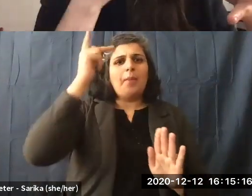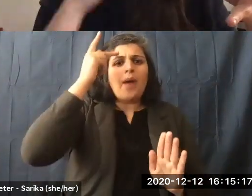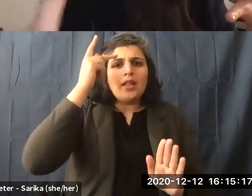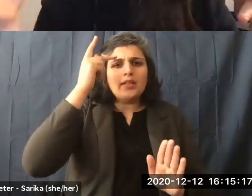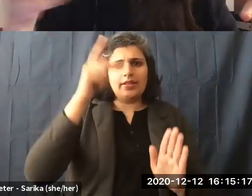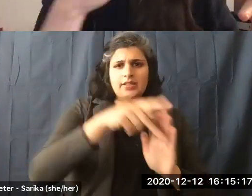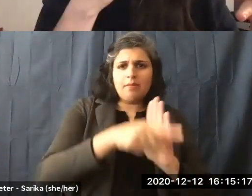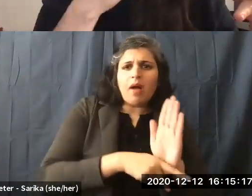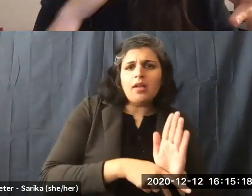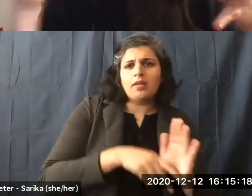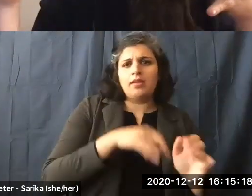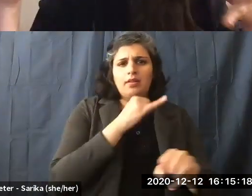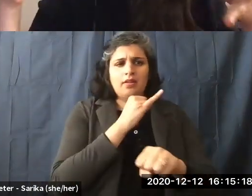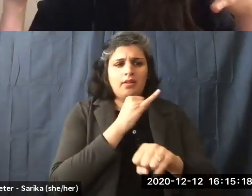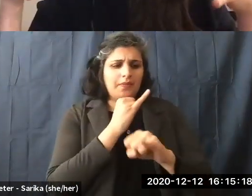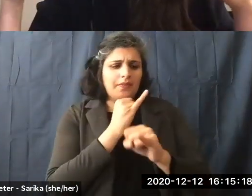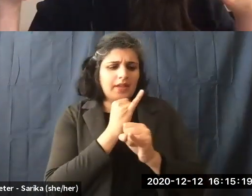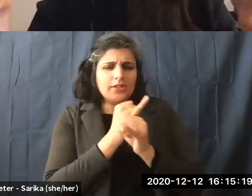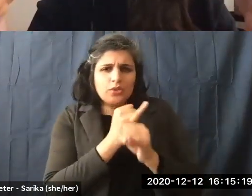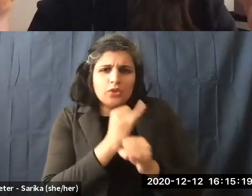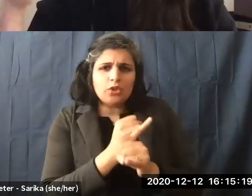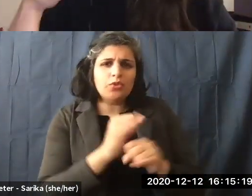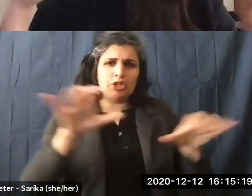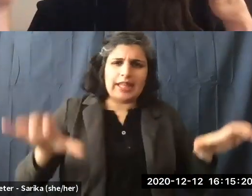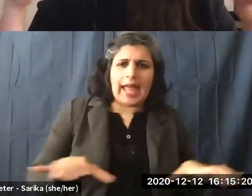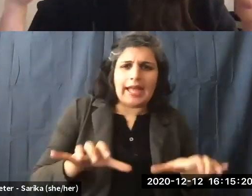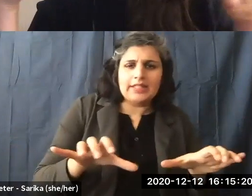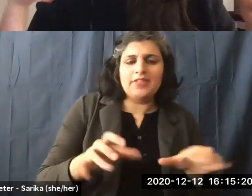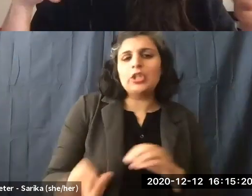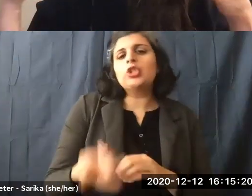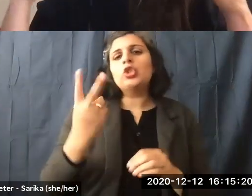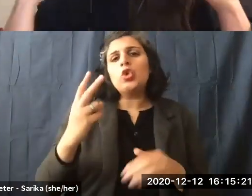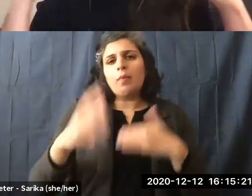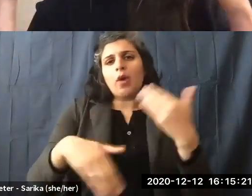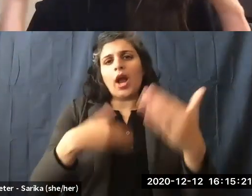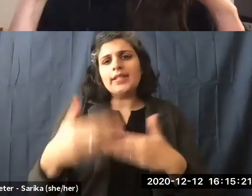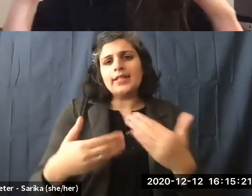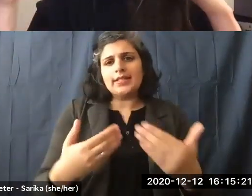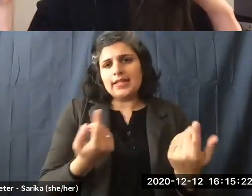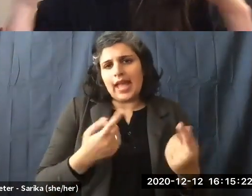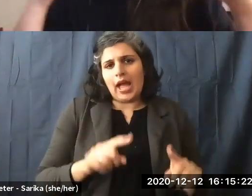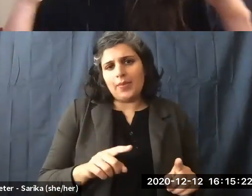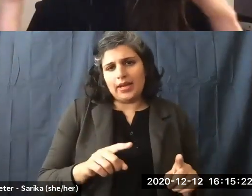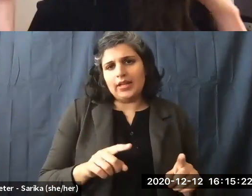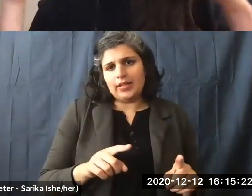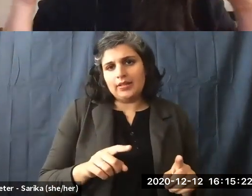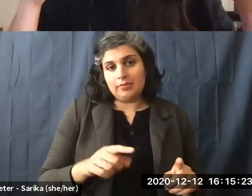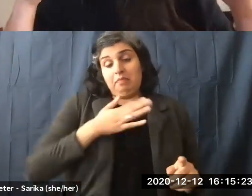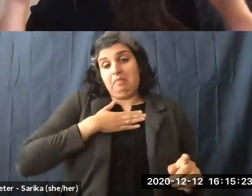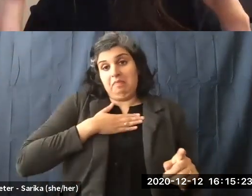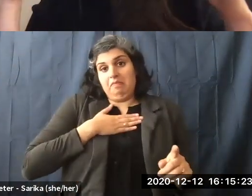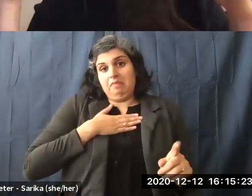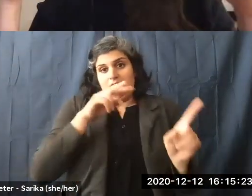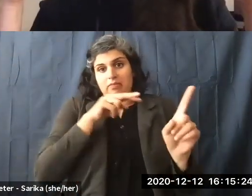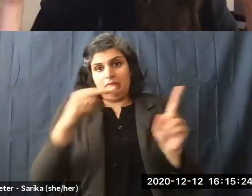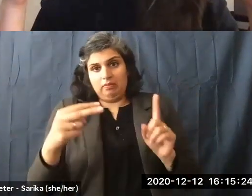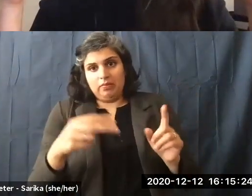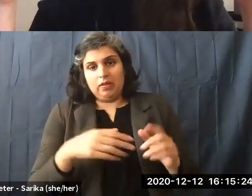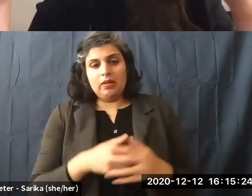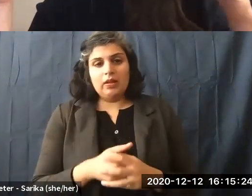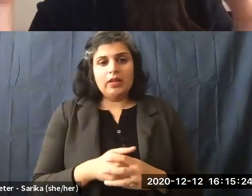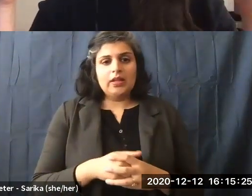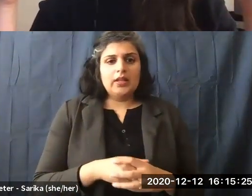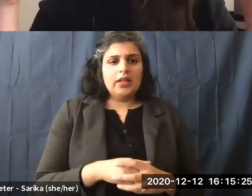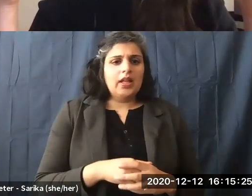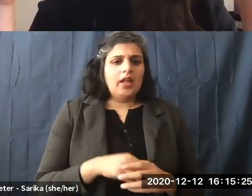activism, all these are like kind of two processes that are I kind of seen in my mind kind of going and